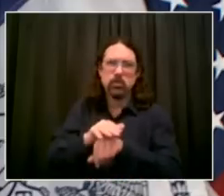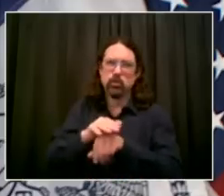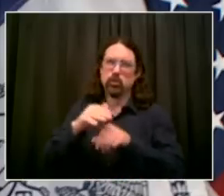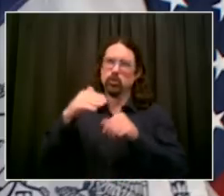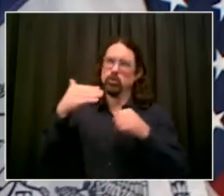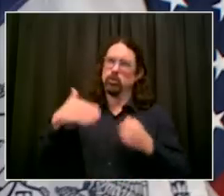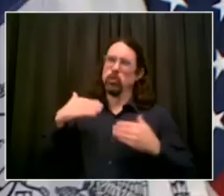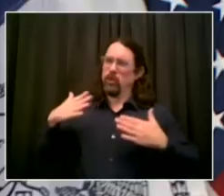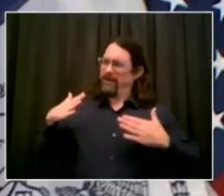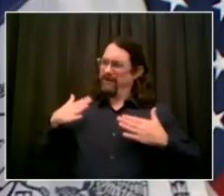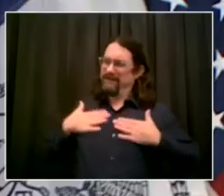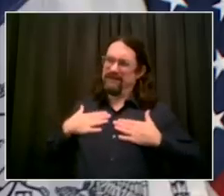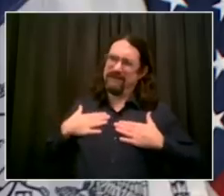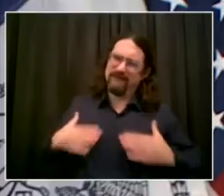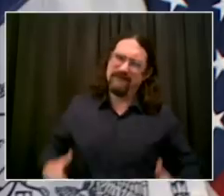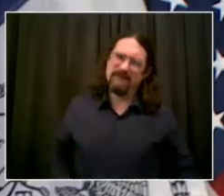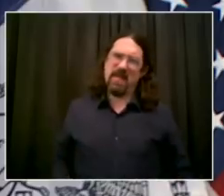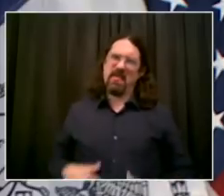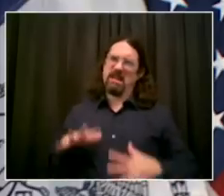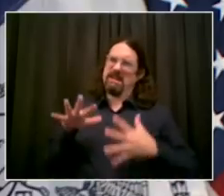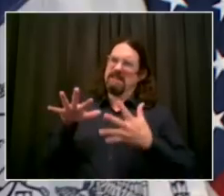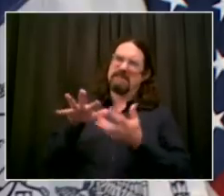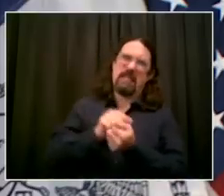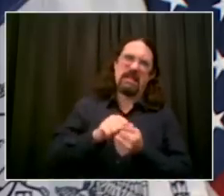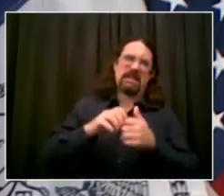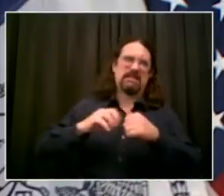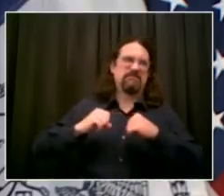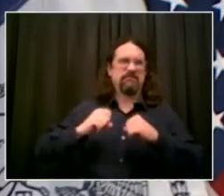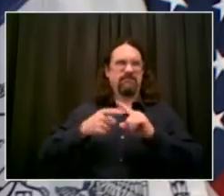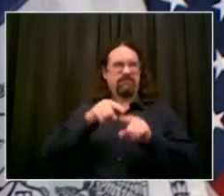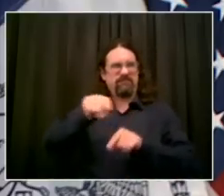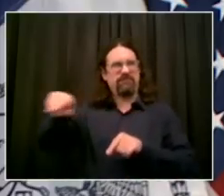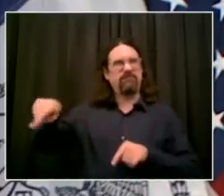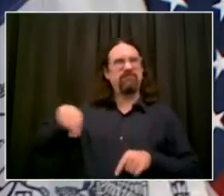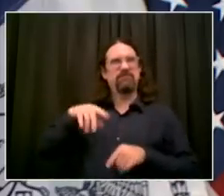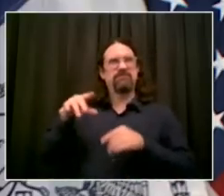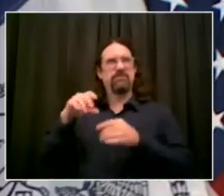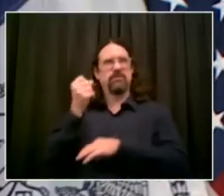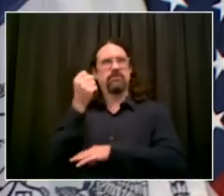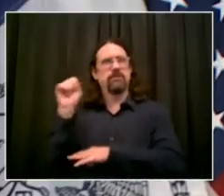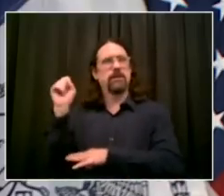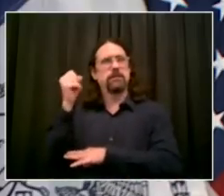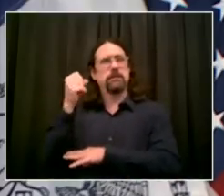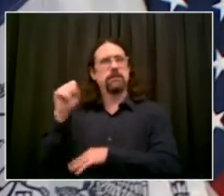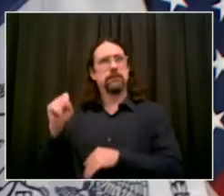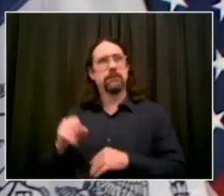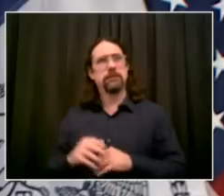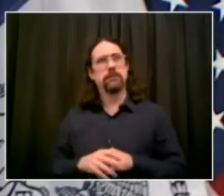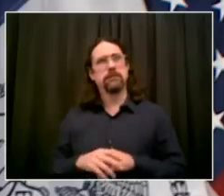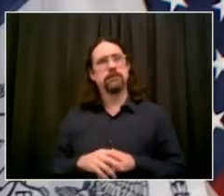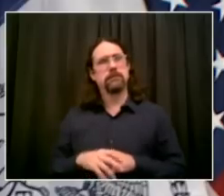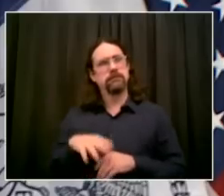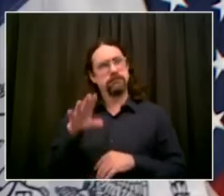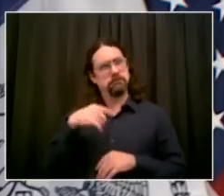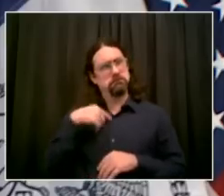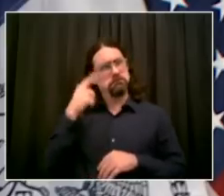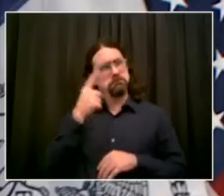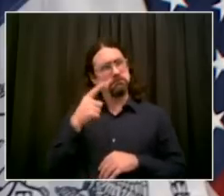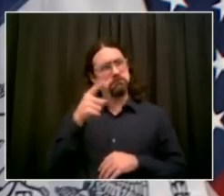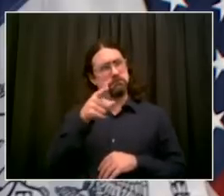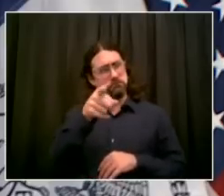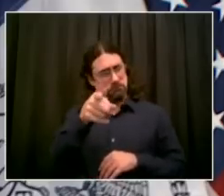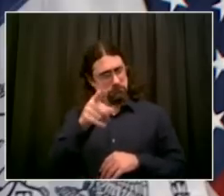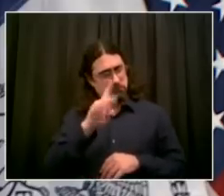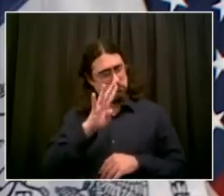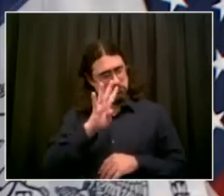spoken directly to Commissioner Shea about this? Did you talk to him last night? Did you talk to him this morning? And do you think it's acceptable that